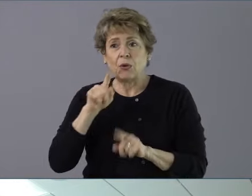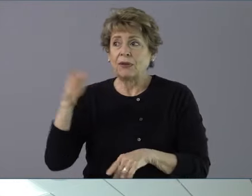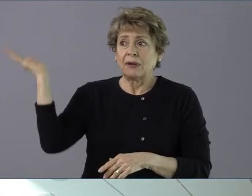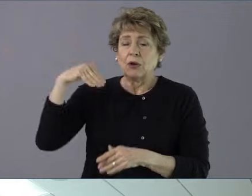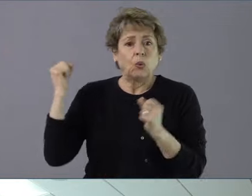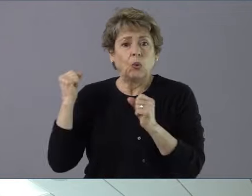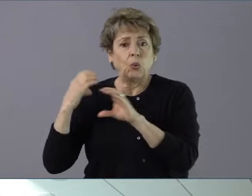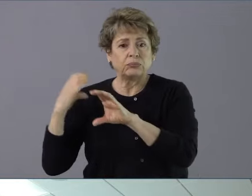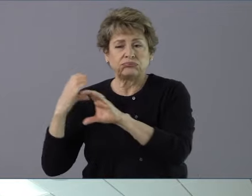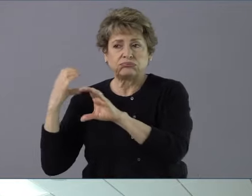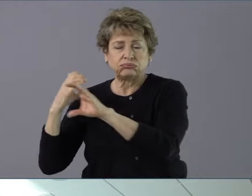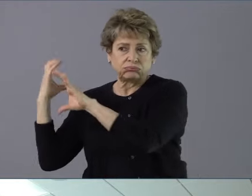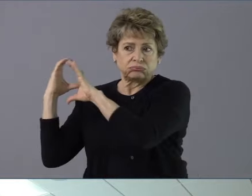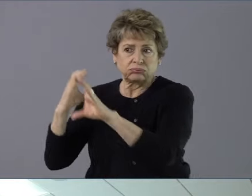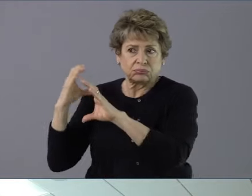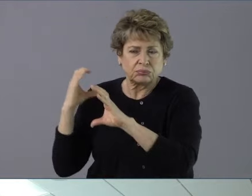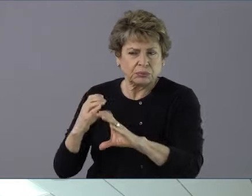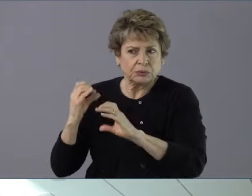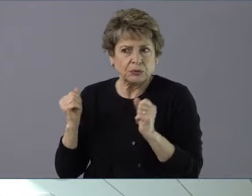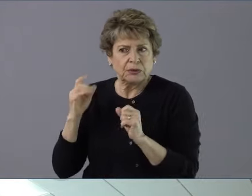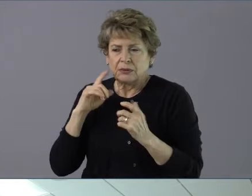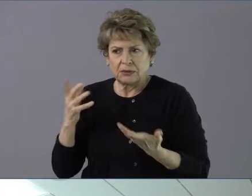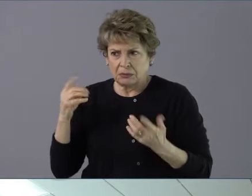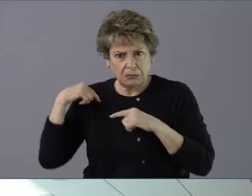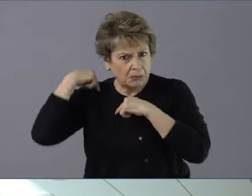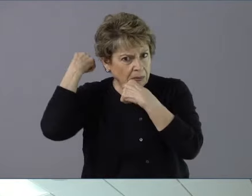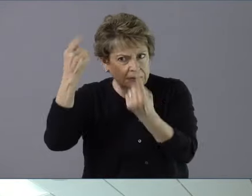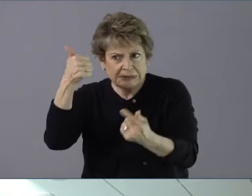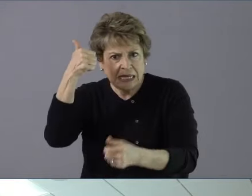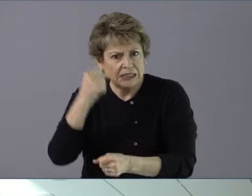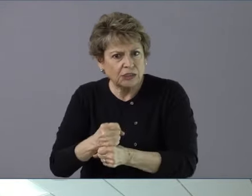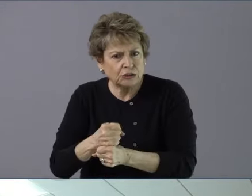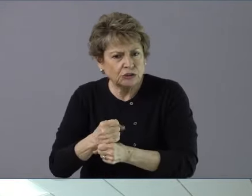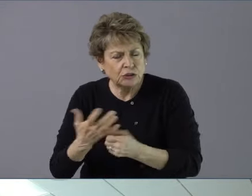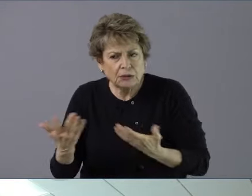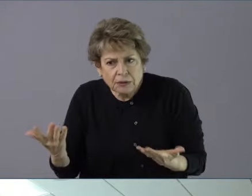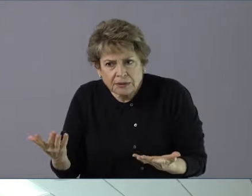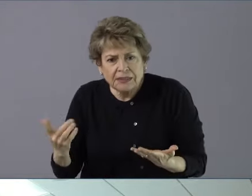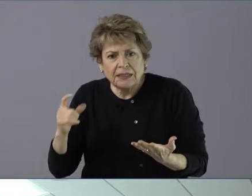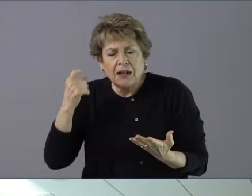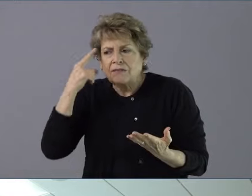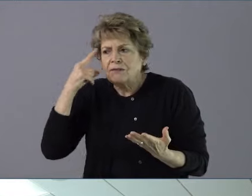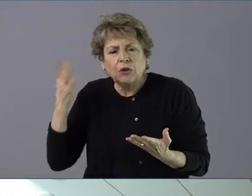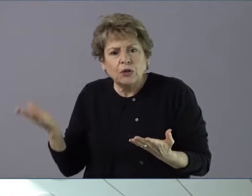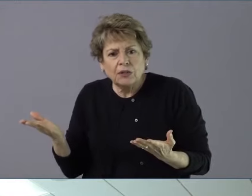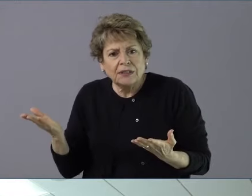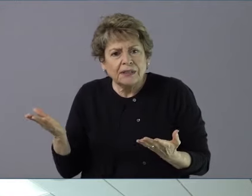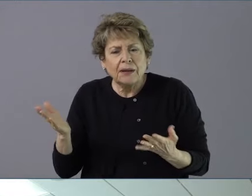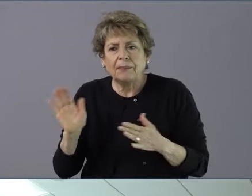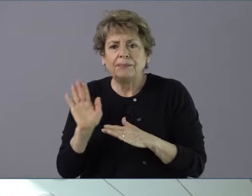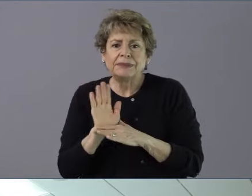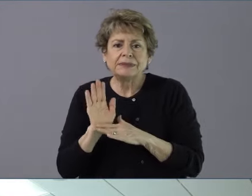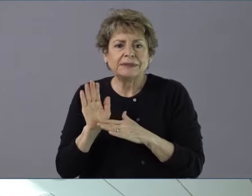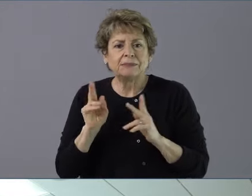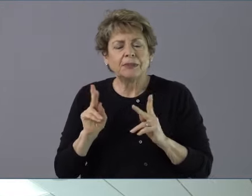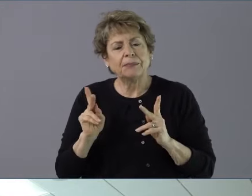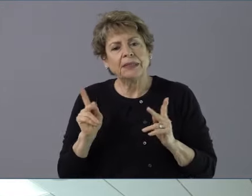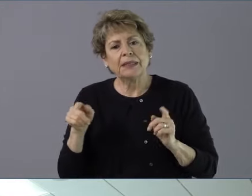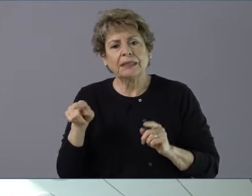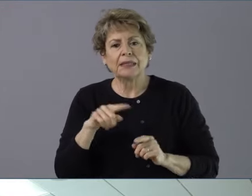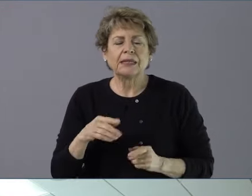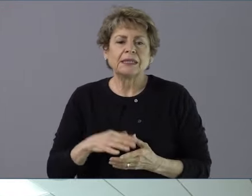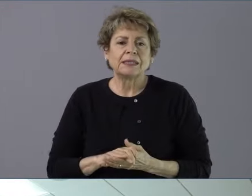You say public health, but elected officials, former elected officials, citizens, and businesses say your decisions are